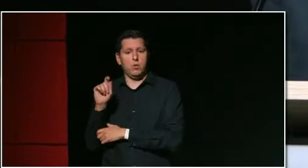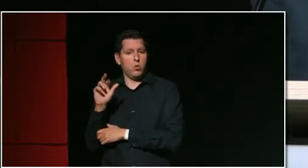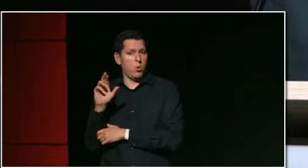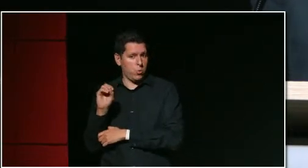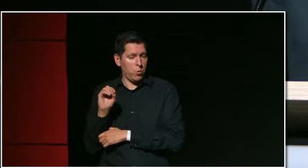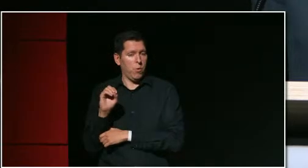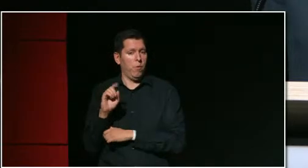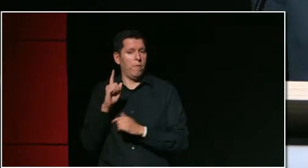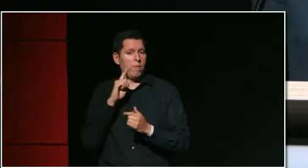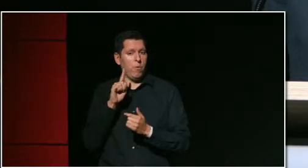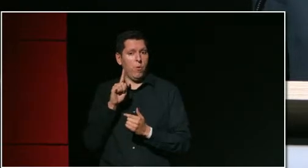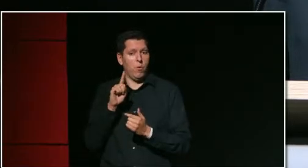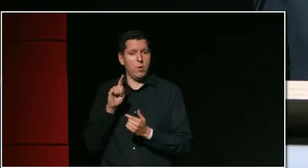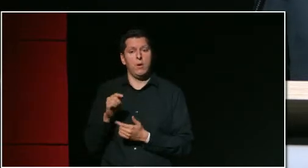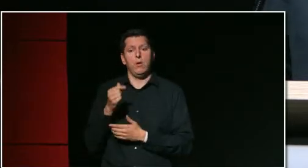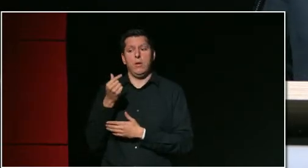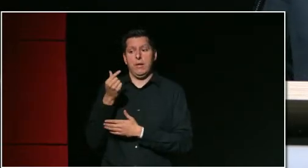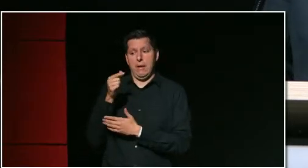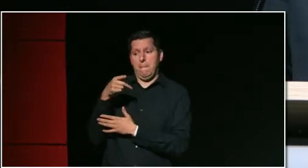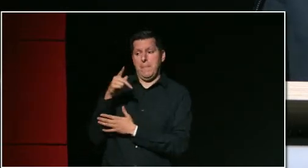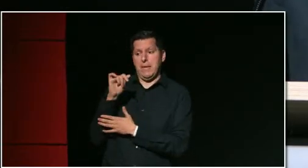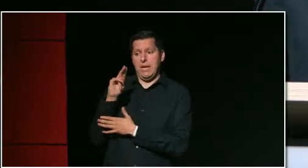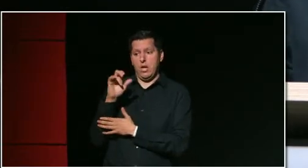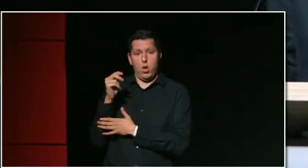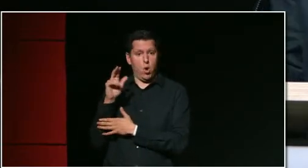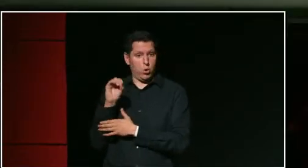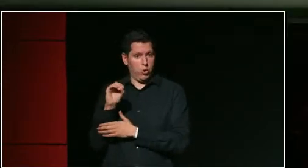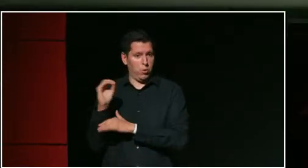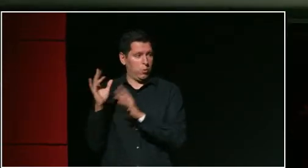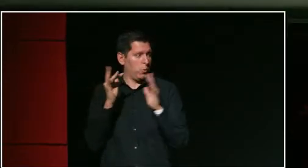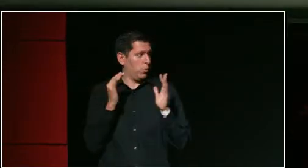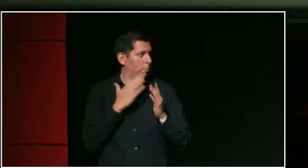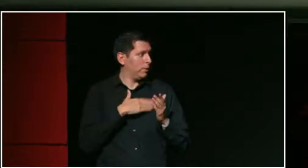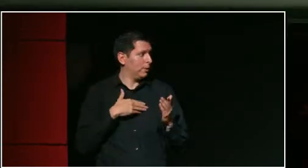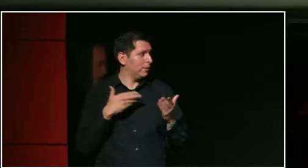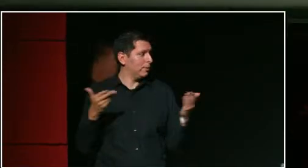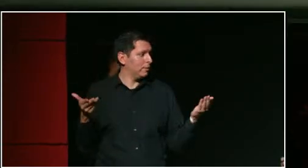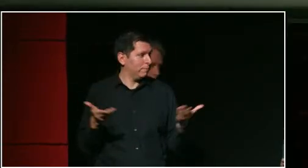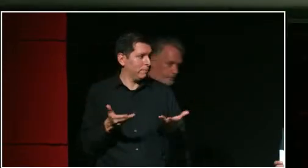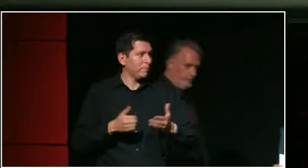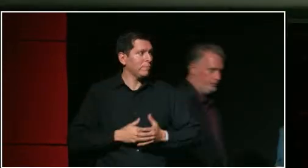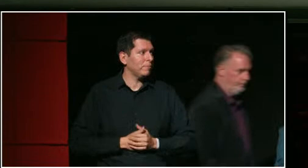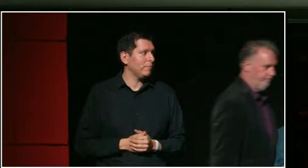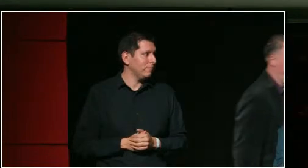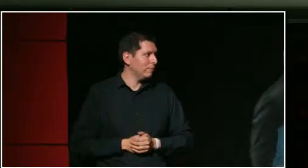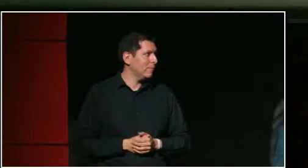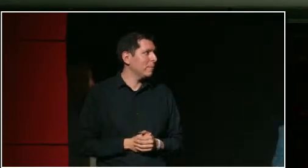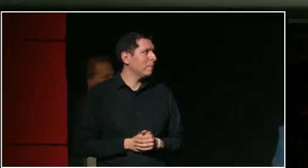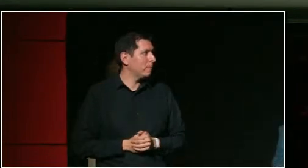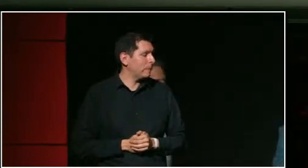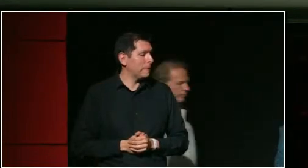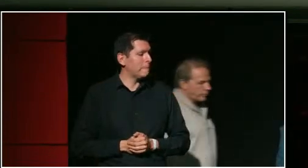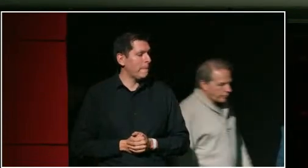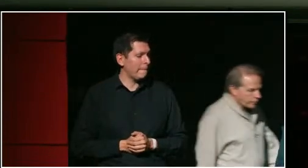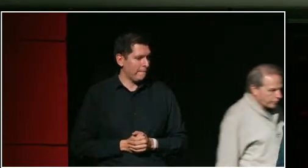the nominees for Guillermo del Toro's Pinocchio, please? Bring them out here.